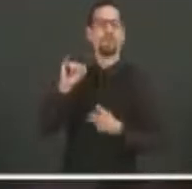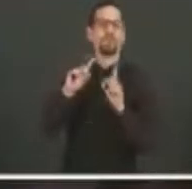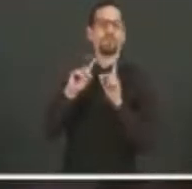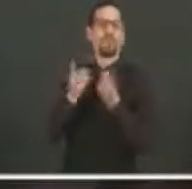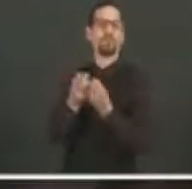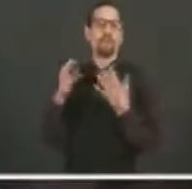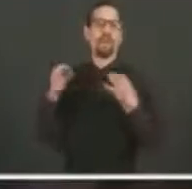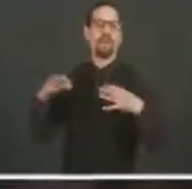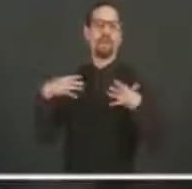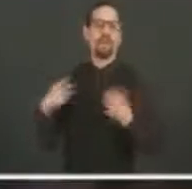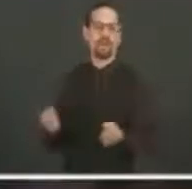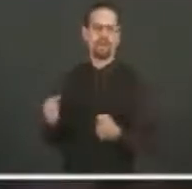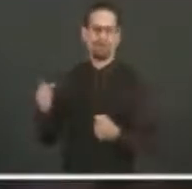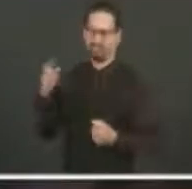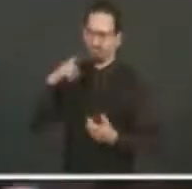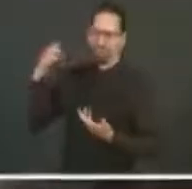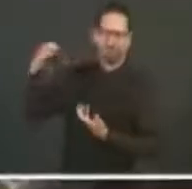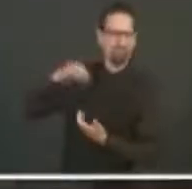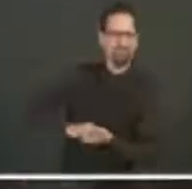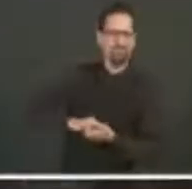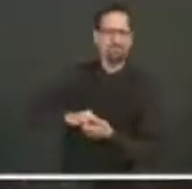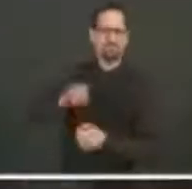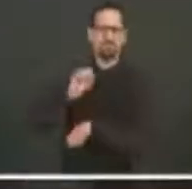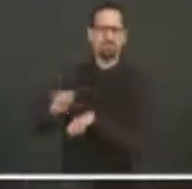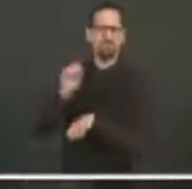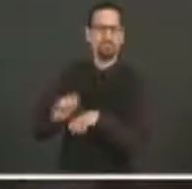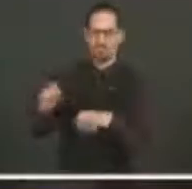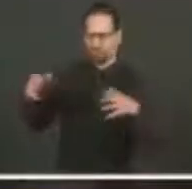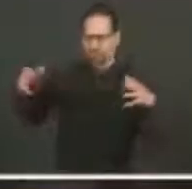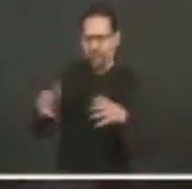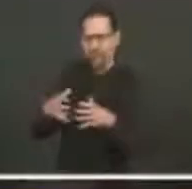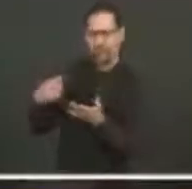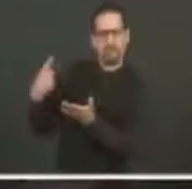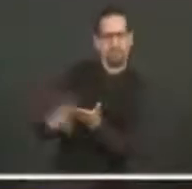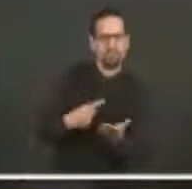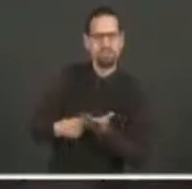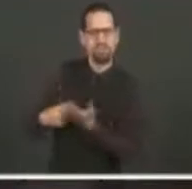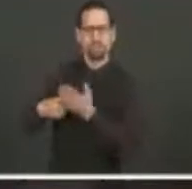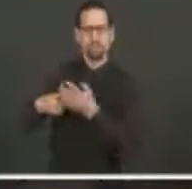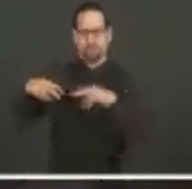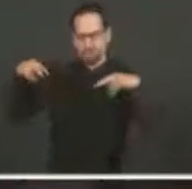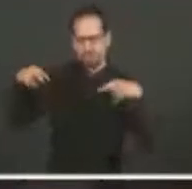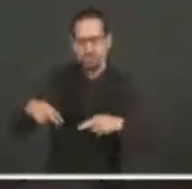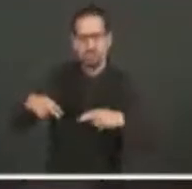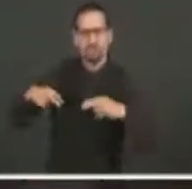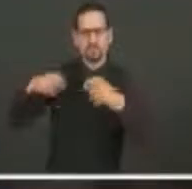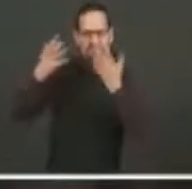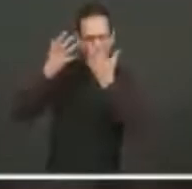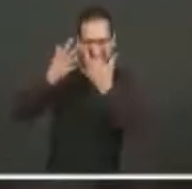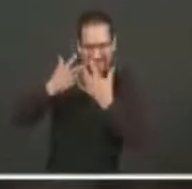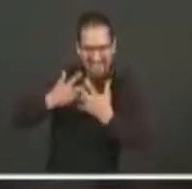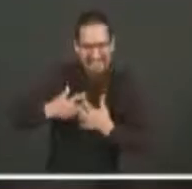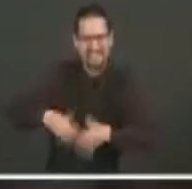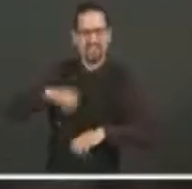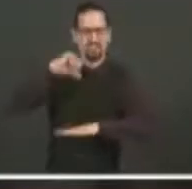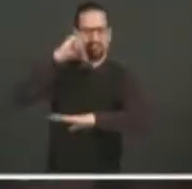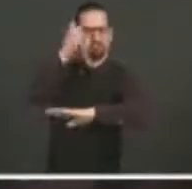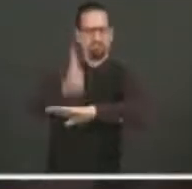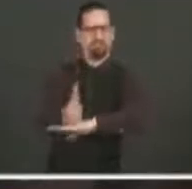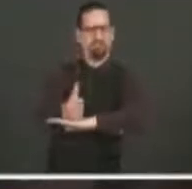very closely. And we are one at this point in terms of how schools open.